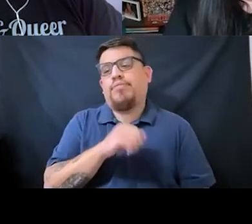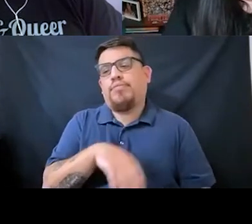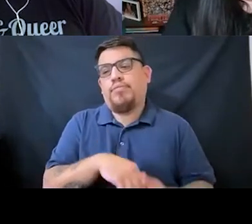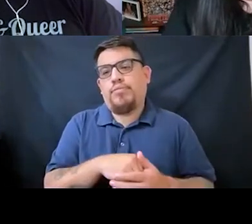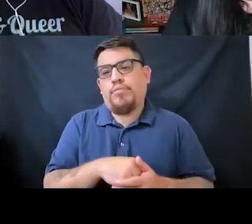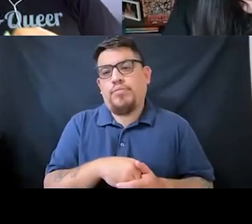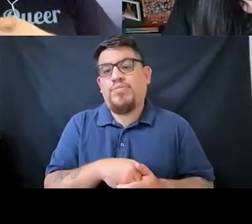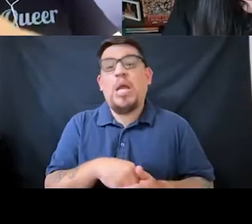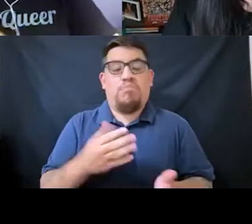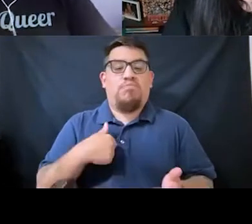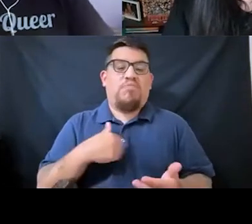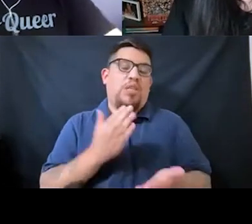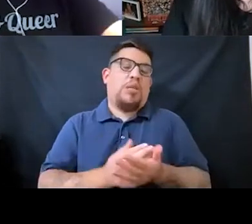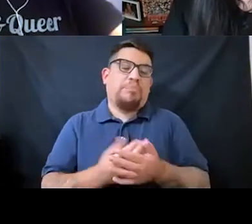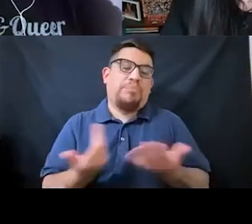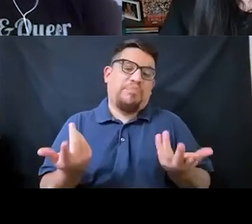I'll stop right there.